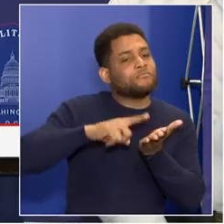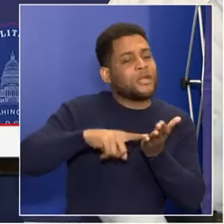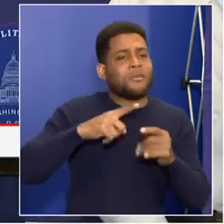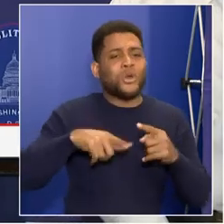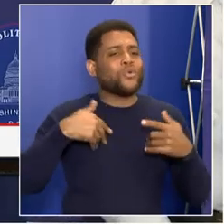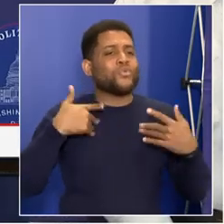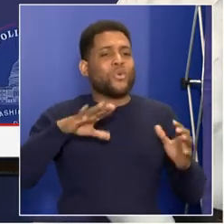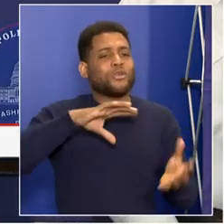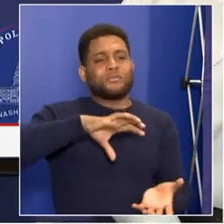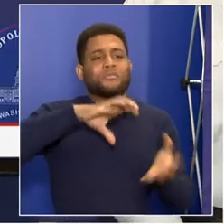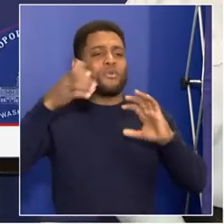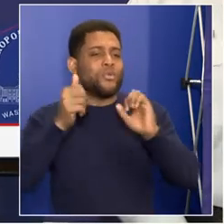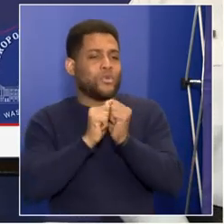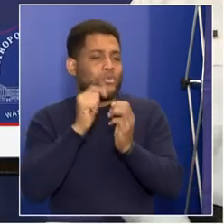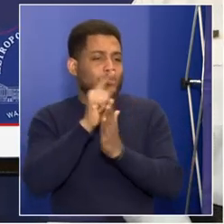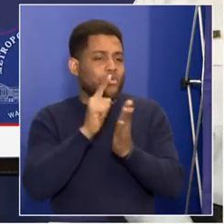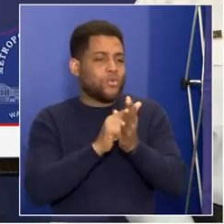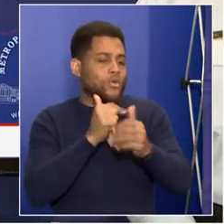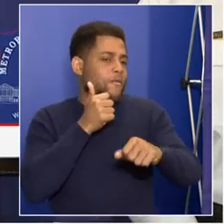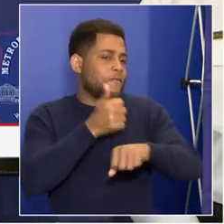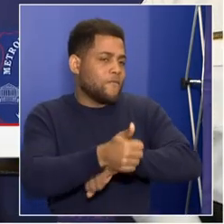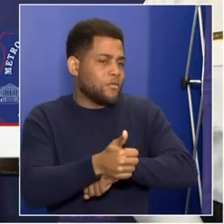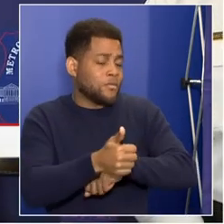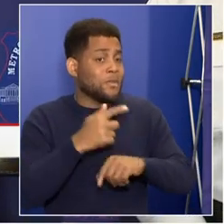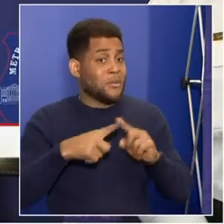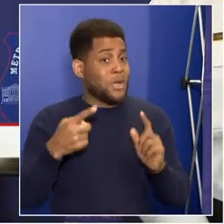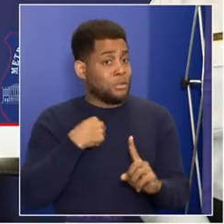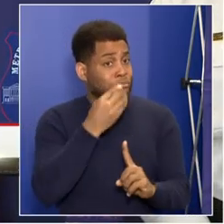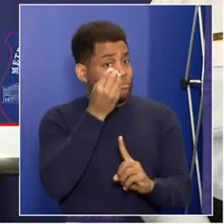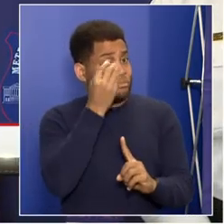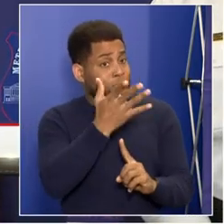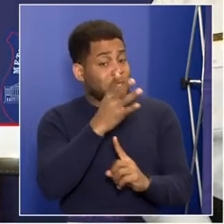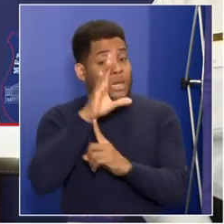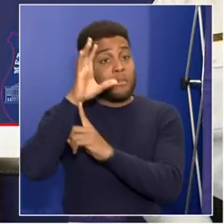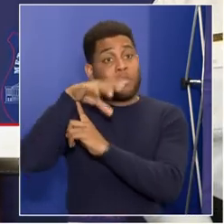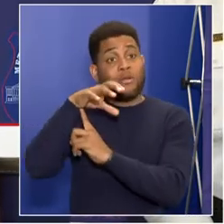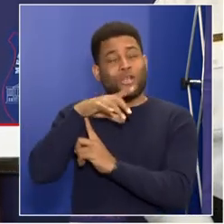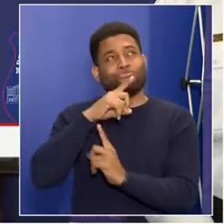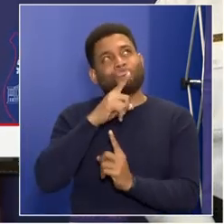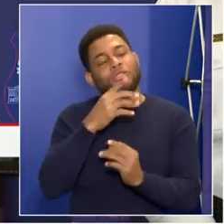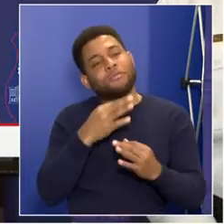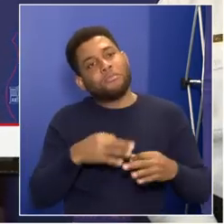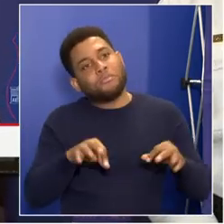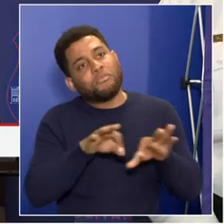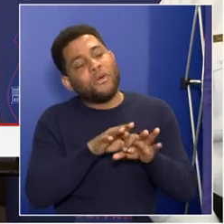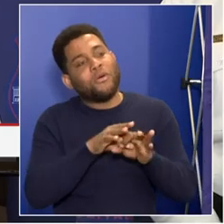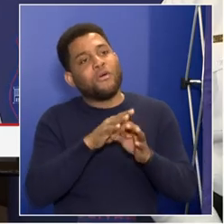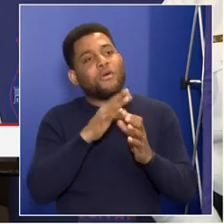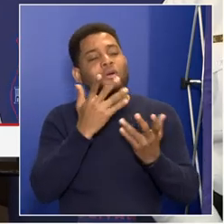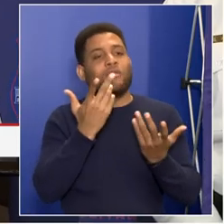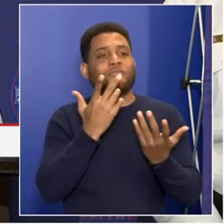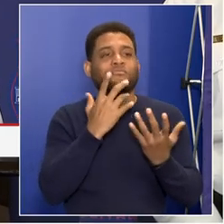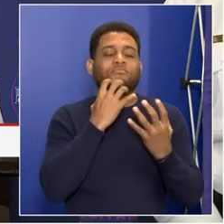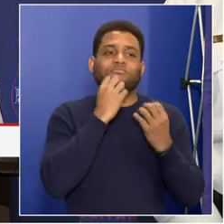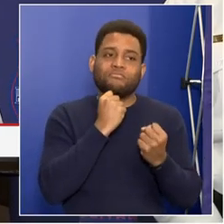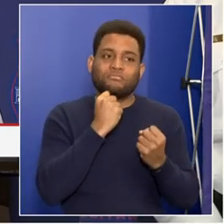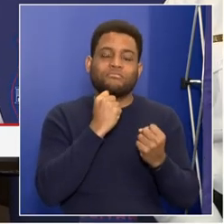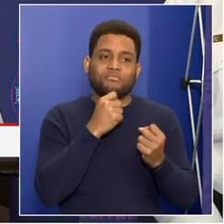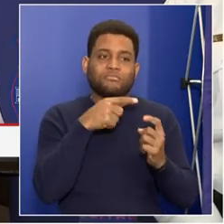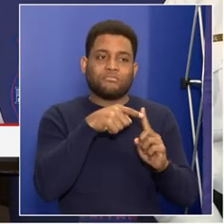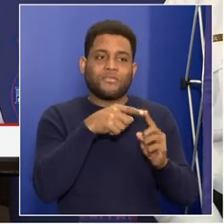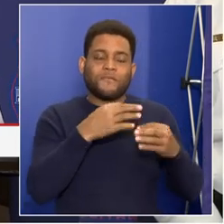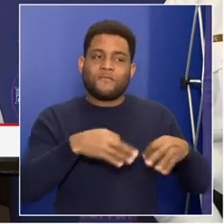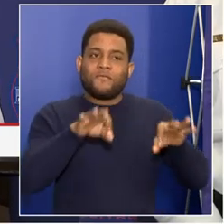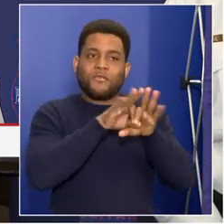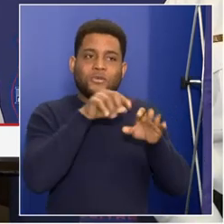every day when it comes to solving crimes. And in this case, as I'm sure you're aware, we did release some surveillance video, and that video did help us